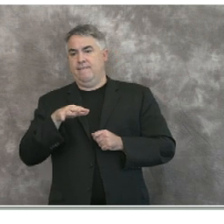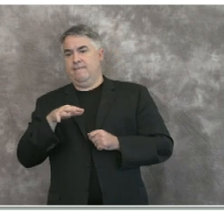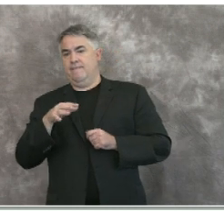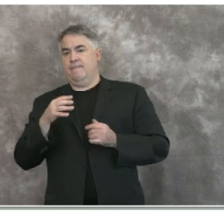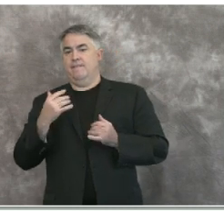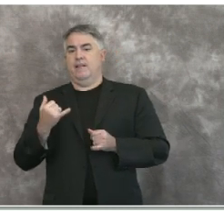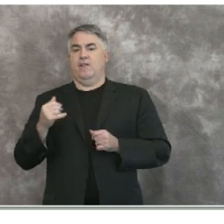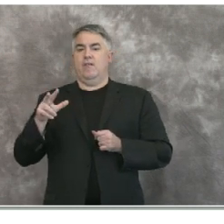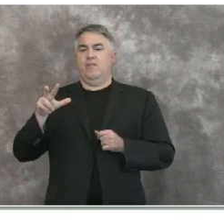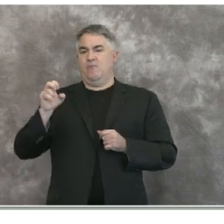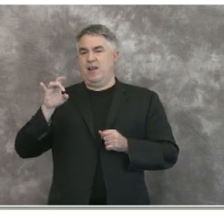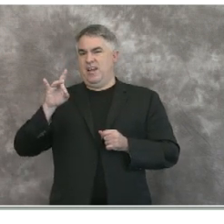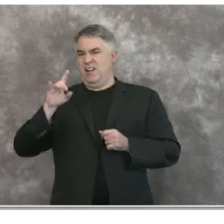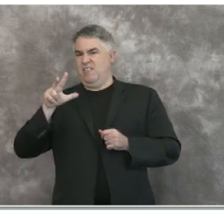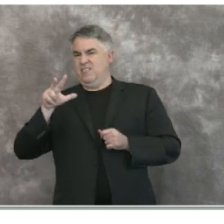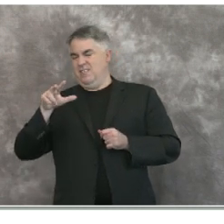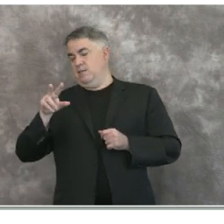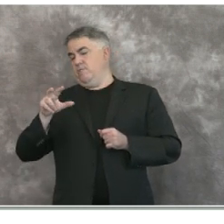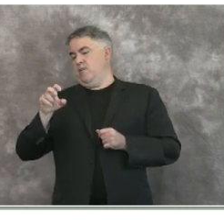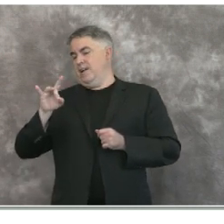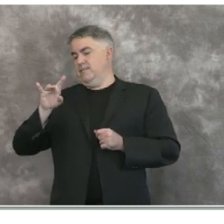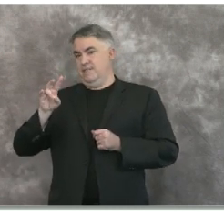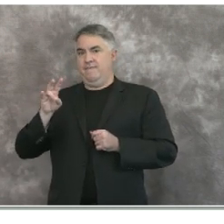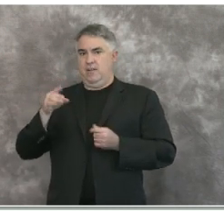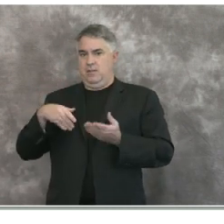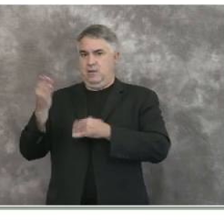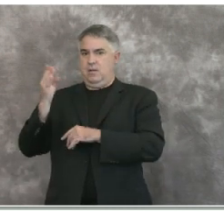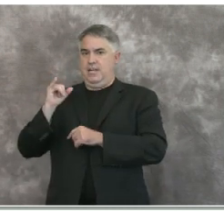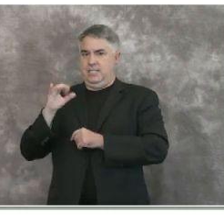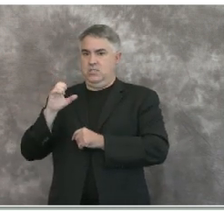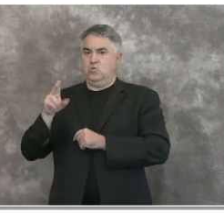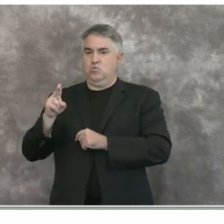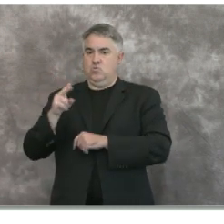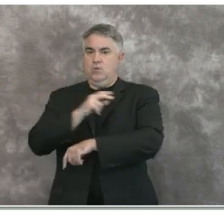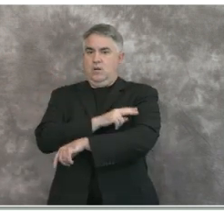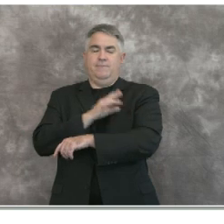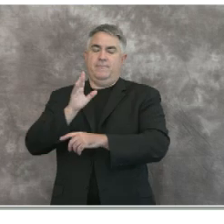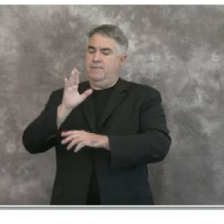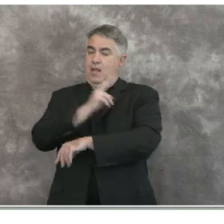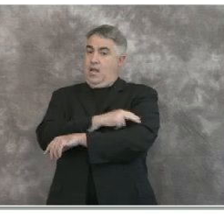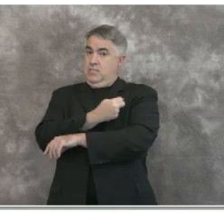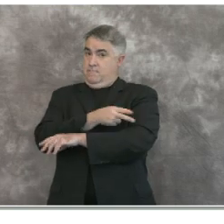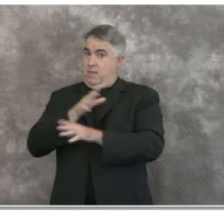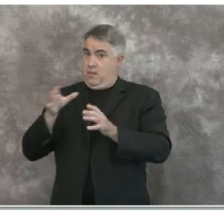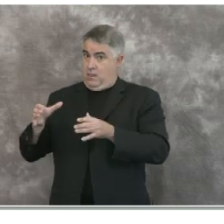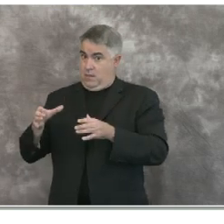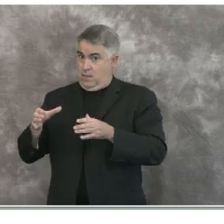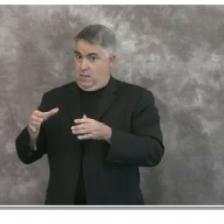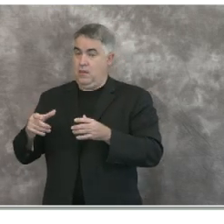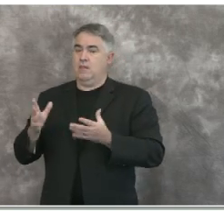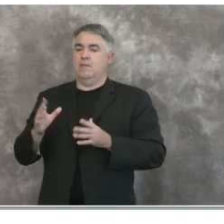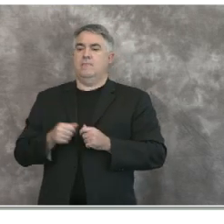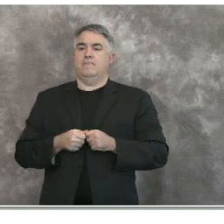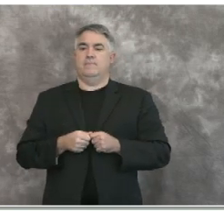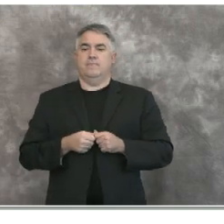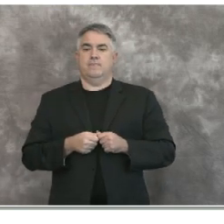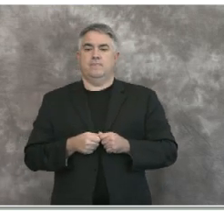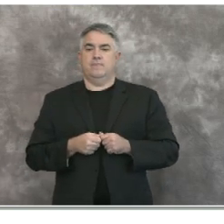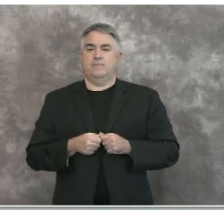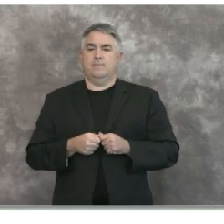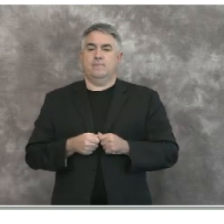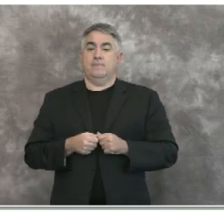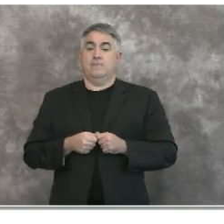387 total COVID-related hospitalizations, and you can see across here staying relatively stable as we move forward. Out